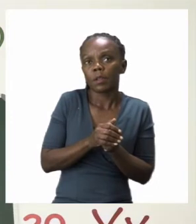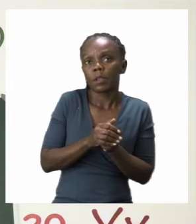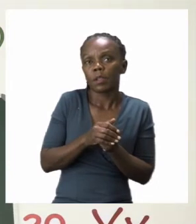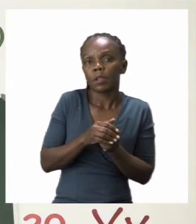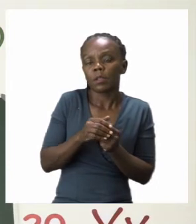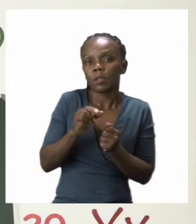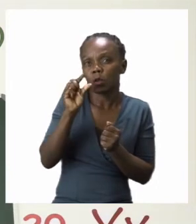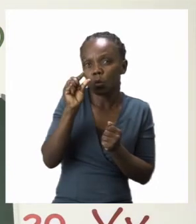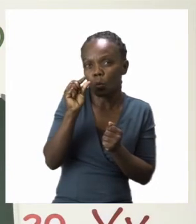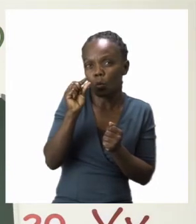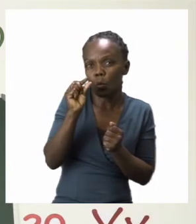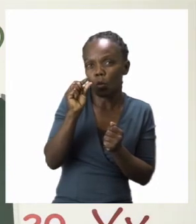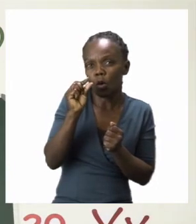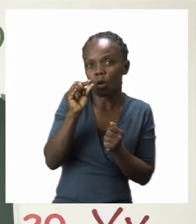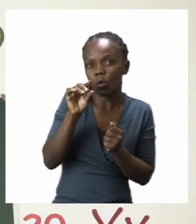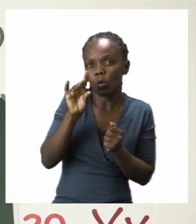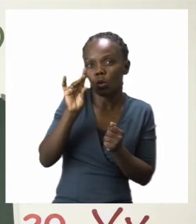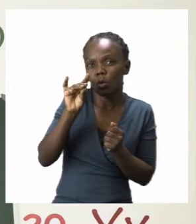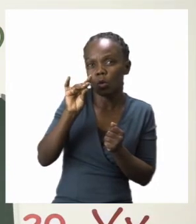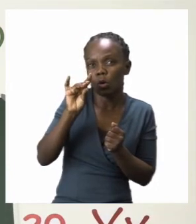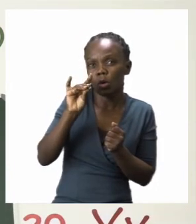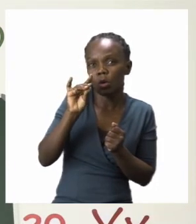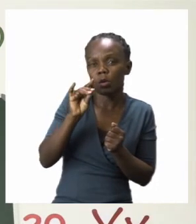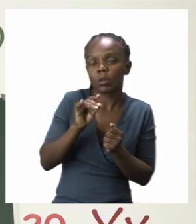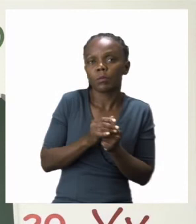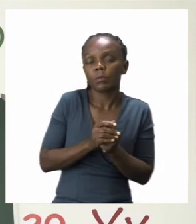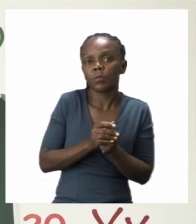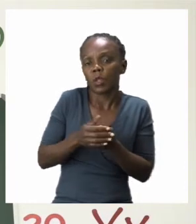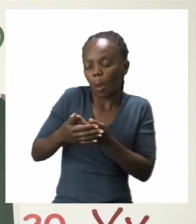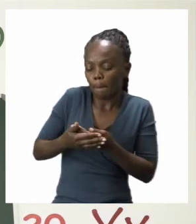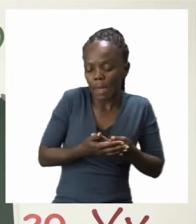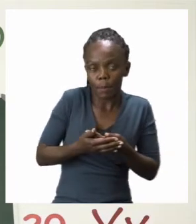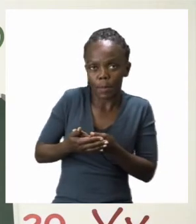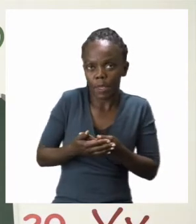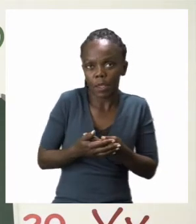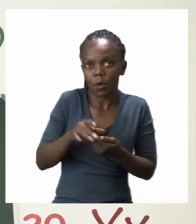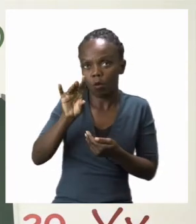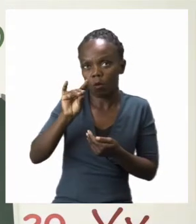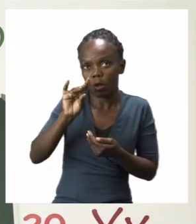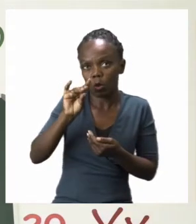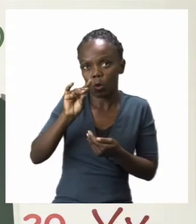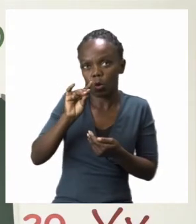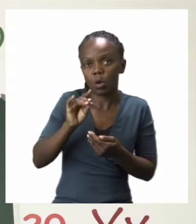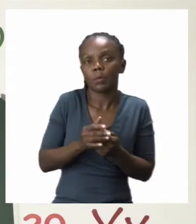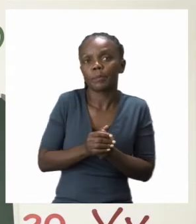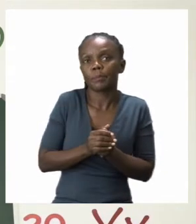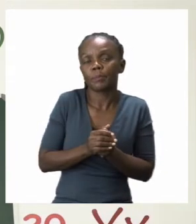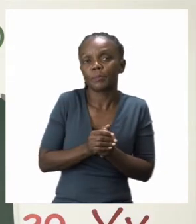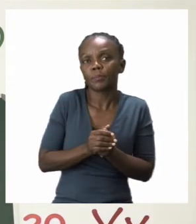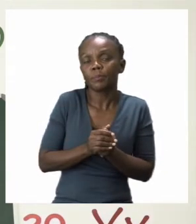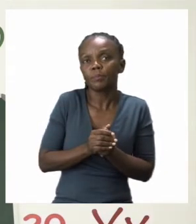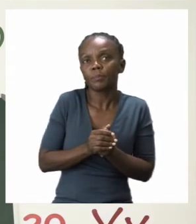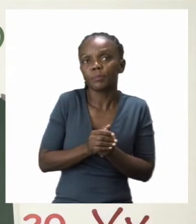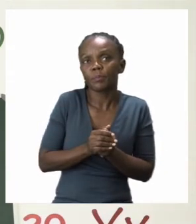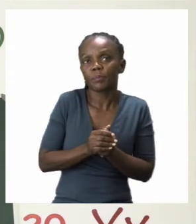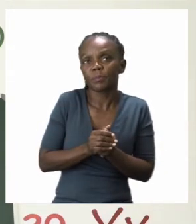Puppy. Can you see the P in puppy? Yes, and we don't only have